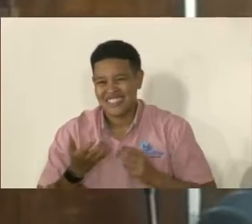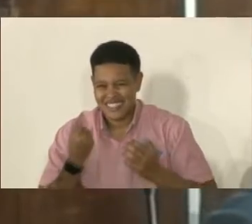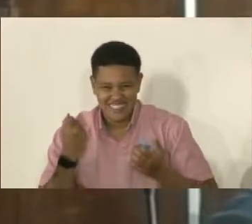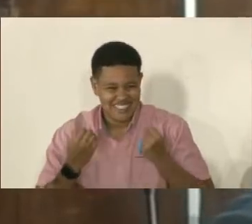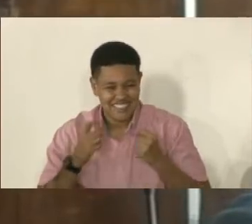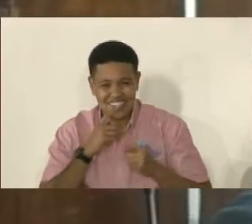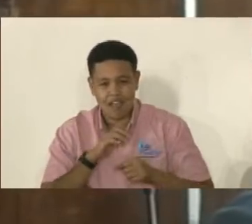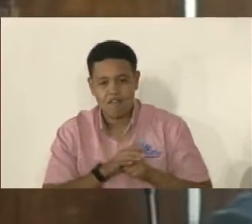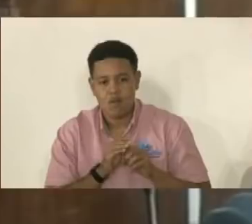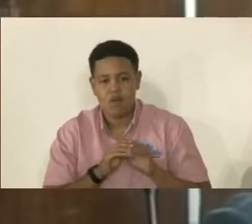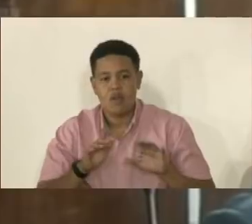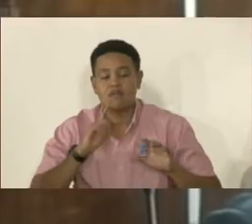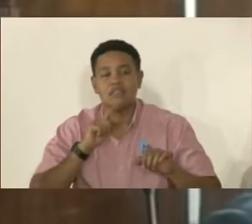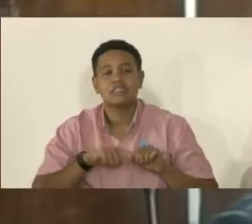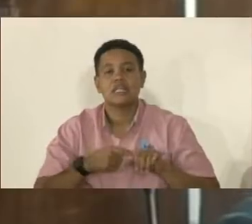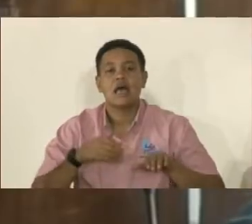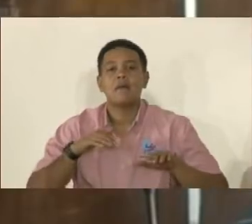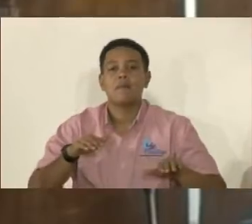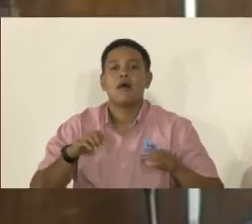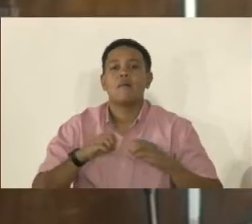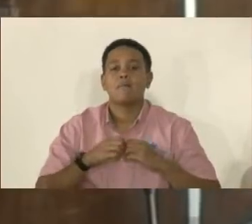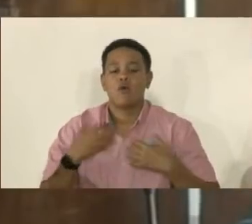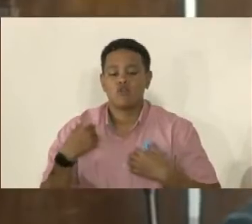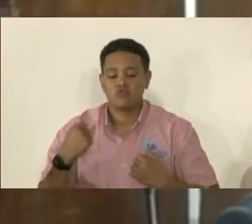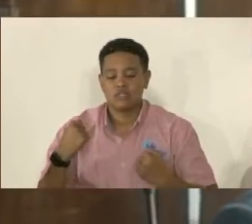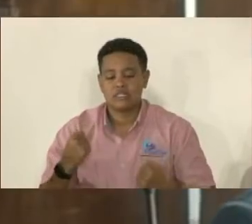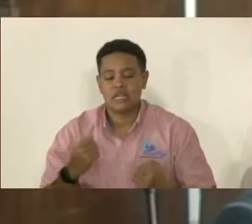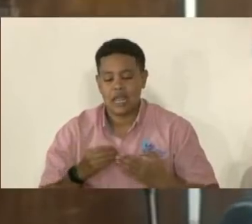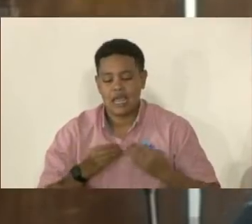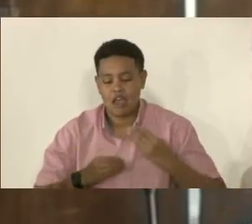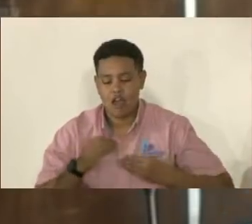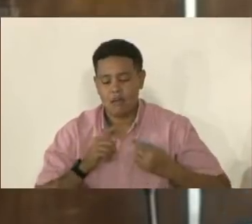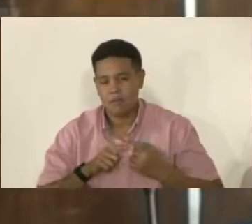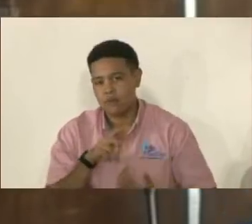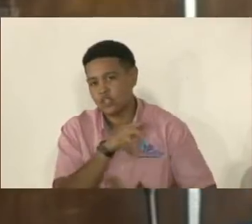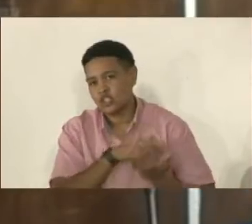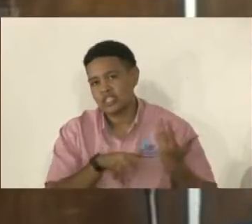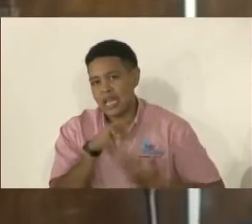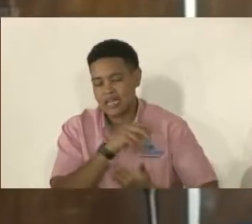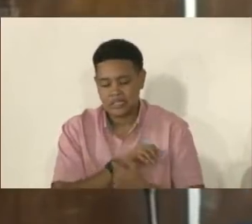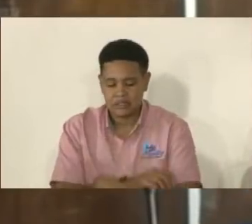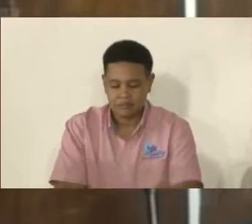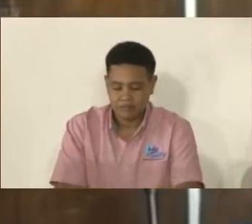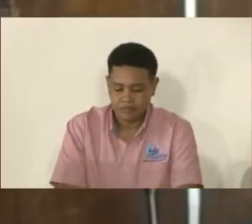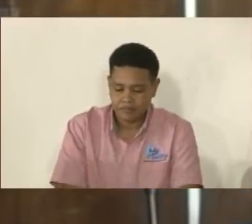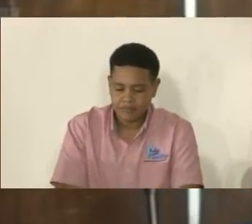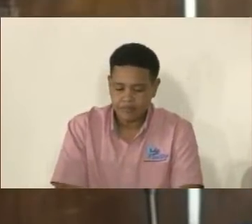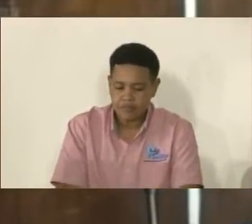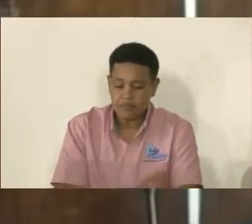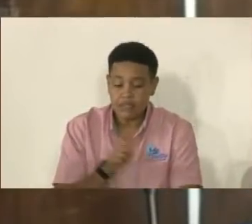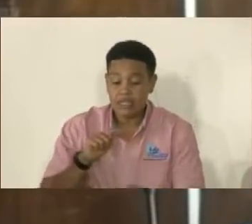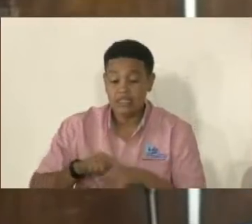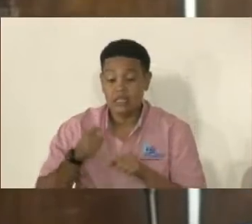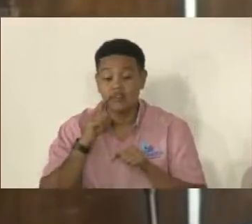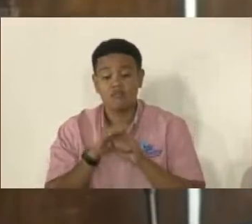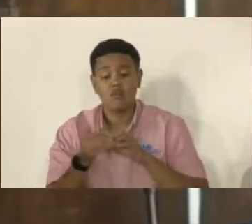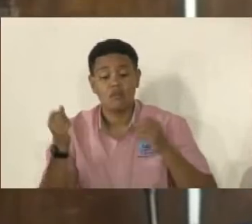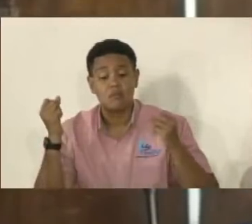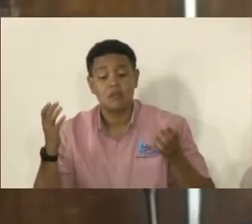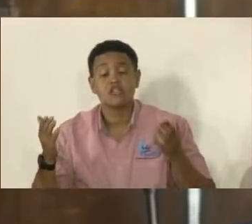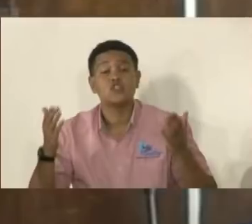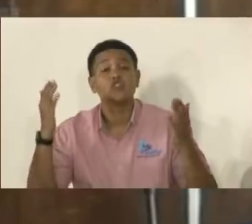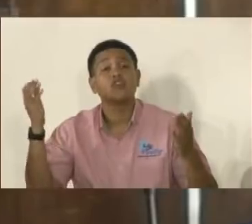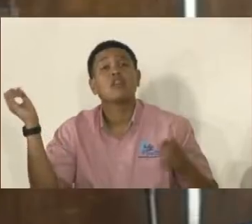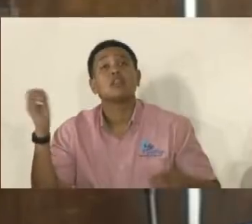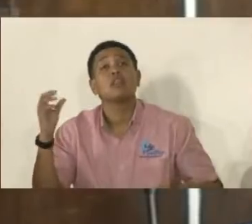and start to build back more resilient economies and societies. At the start of the pandemic, many suggestions were